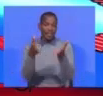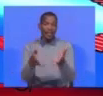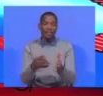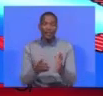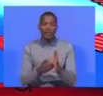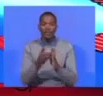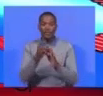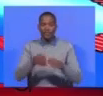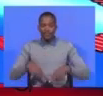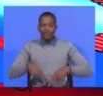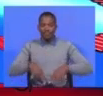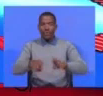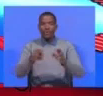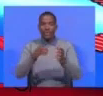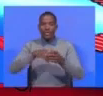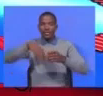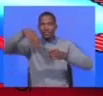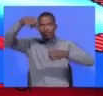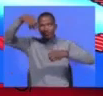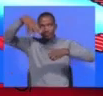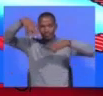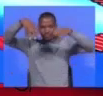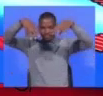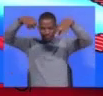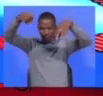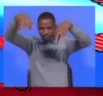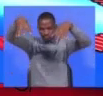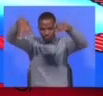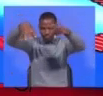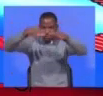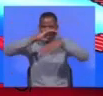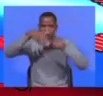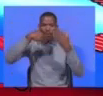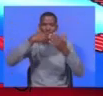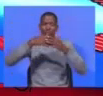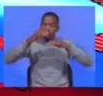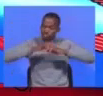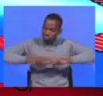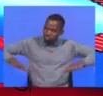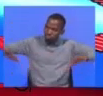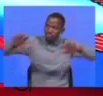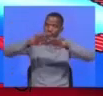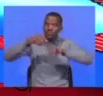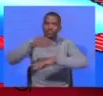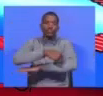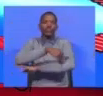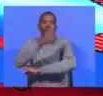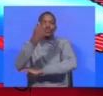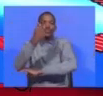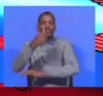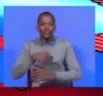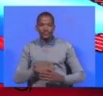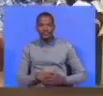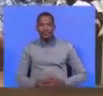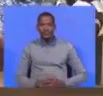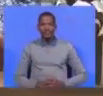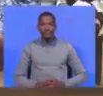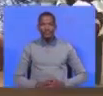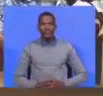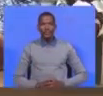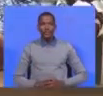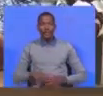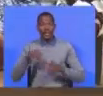ditsela ga mmogo le go ketsa dipone tse di tla amang le Tlokweng ka bophara re filwe Mothube ka pego.